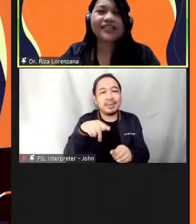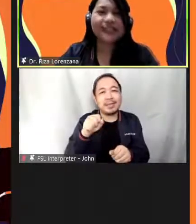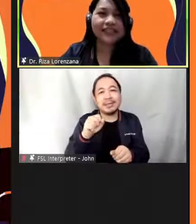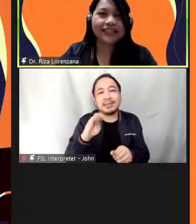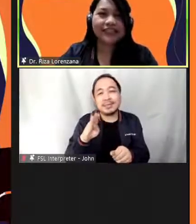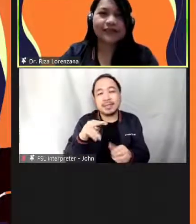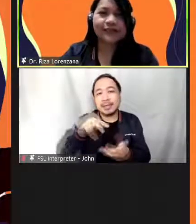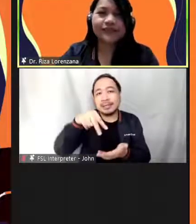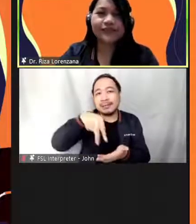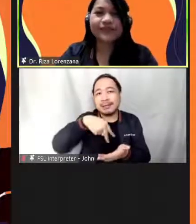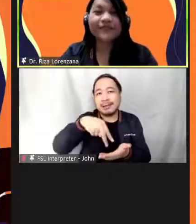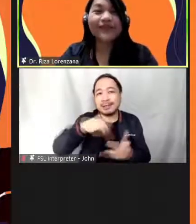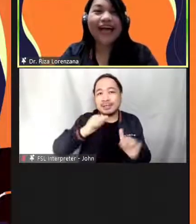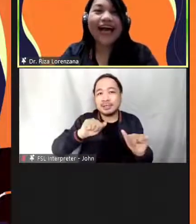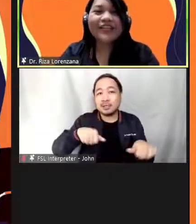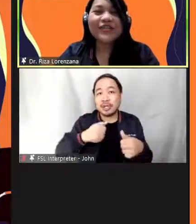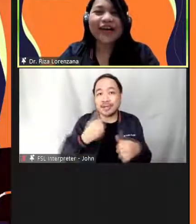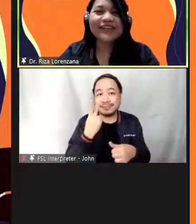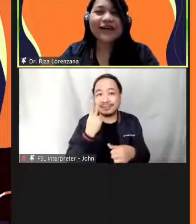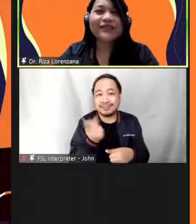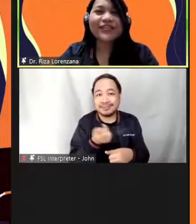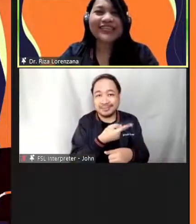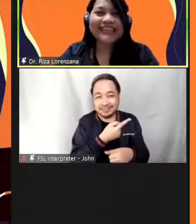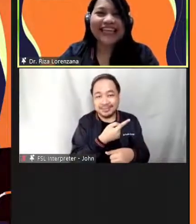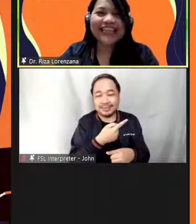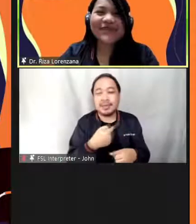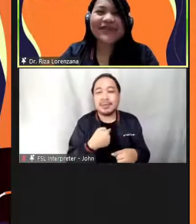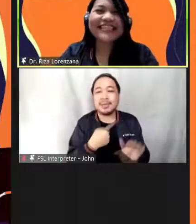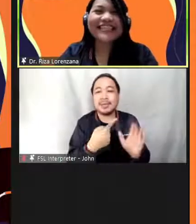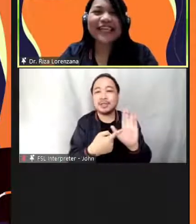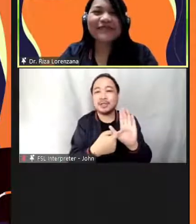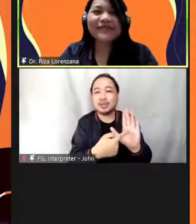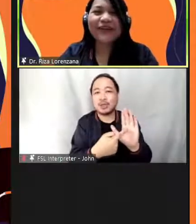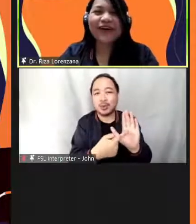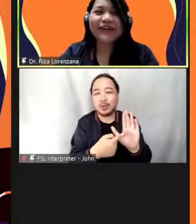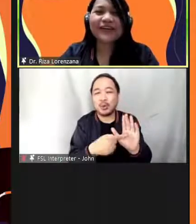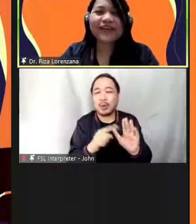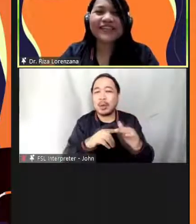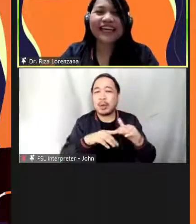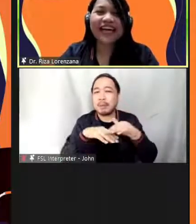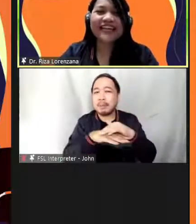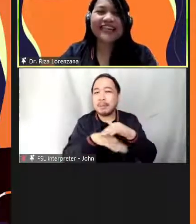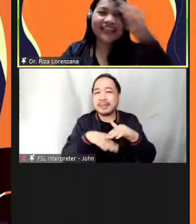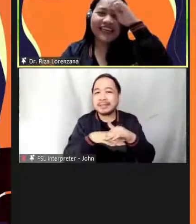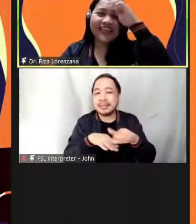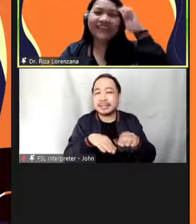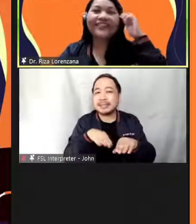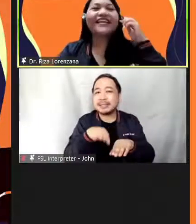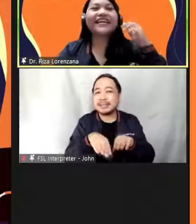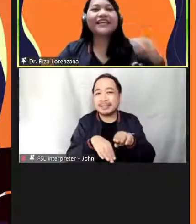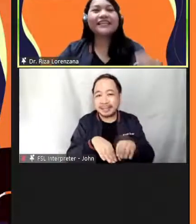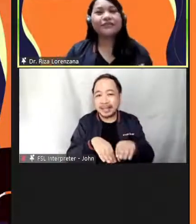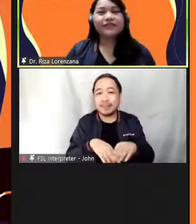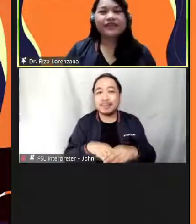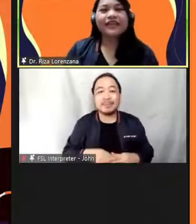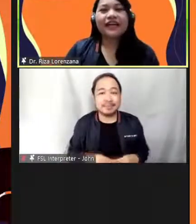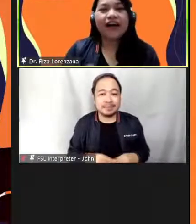Dance Challenge. So I'll demonstrate again the basic steps to our call sign.